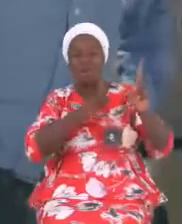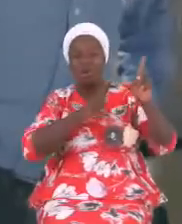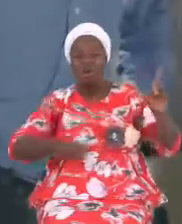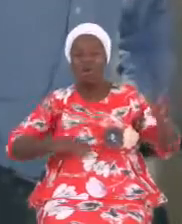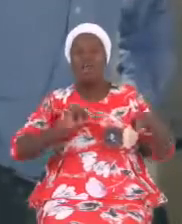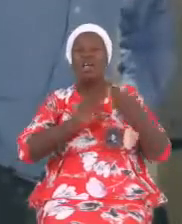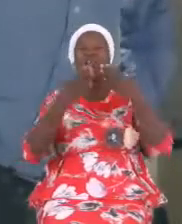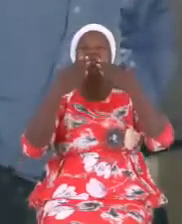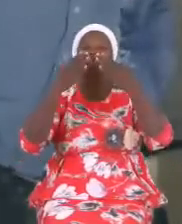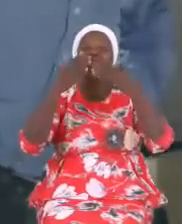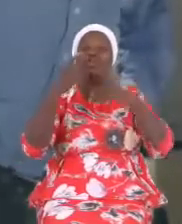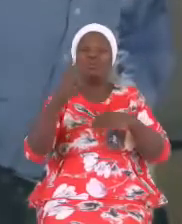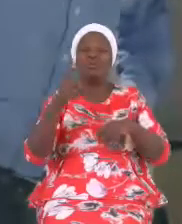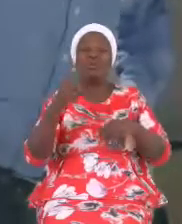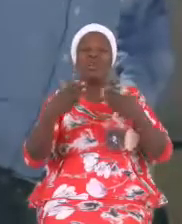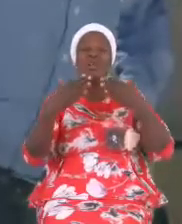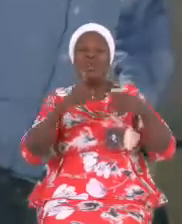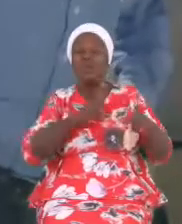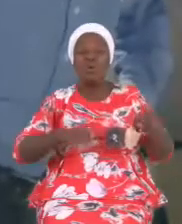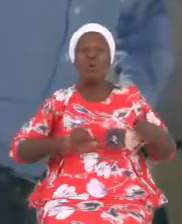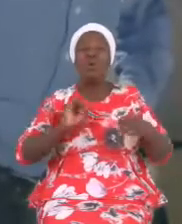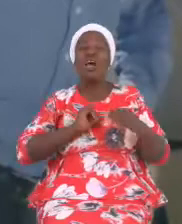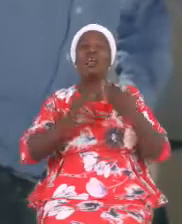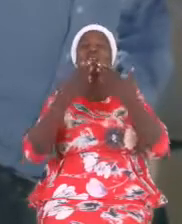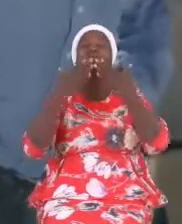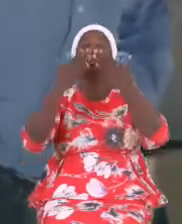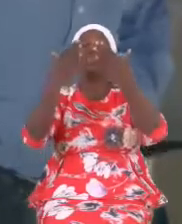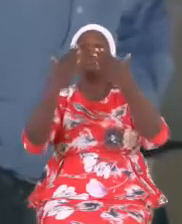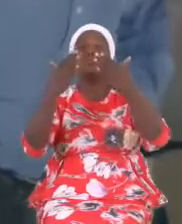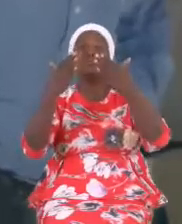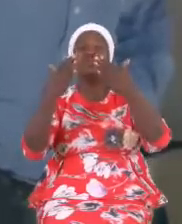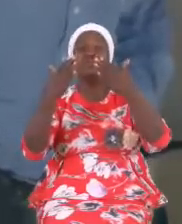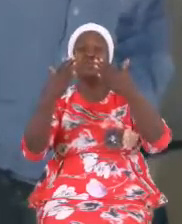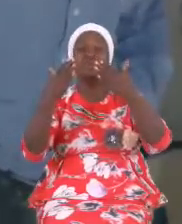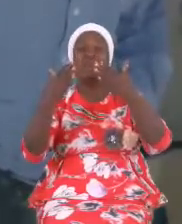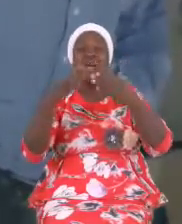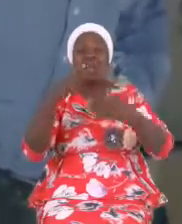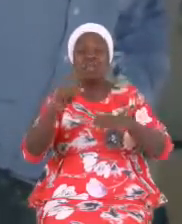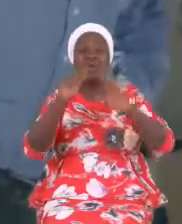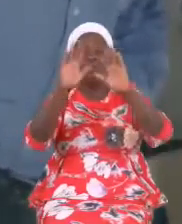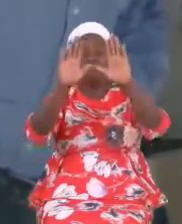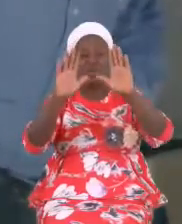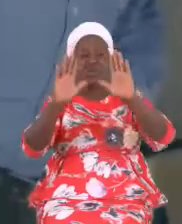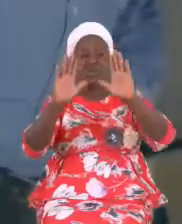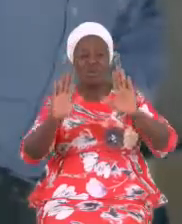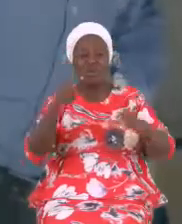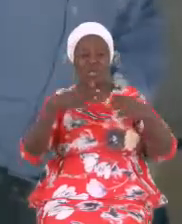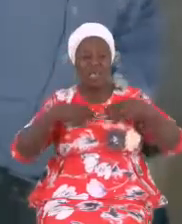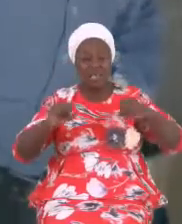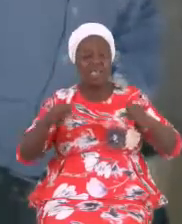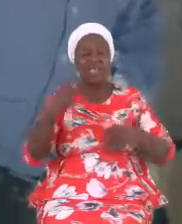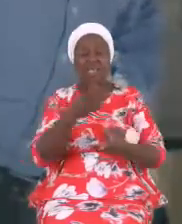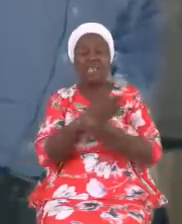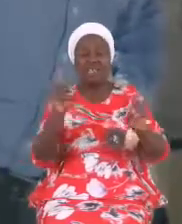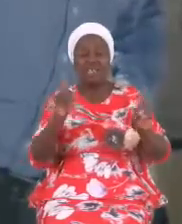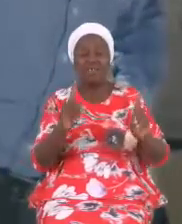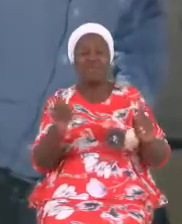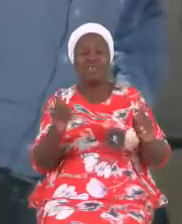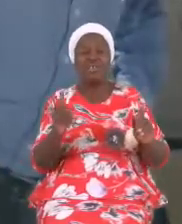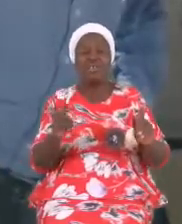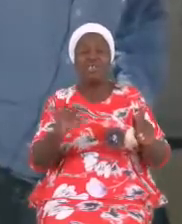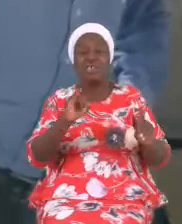you. Lord, I thank you. The miracle, the healing, the deliverance